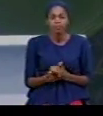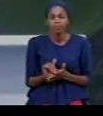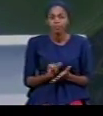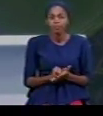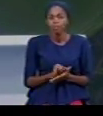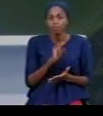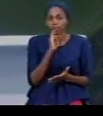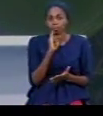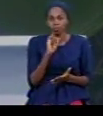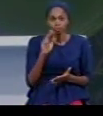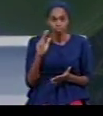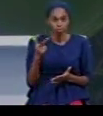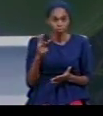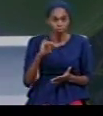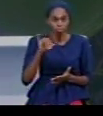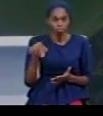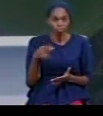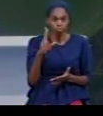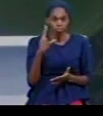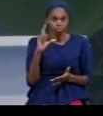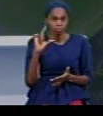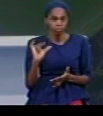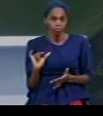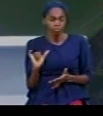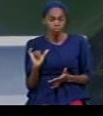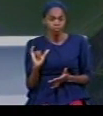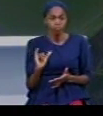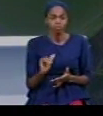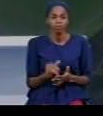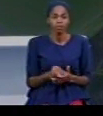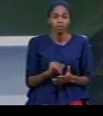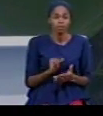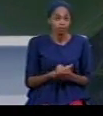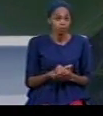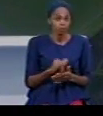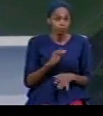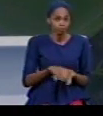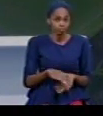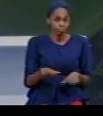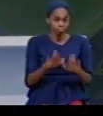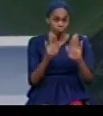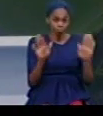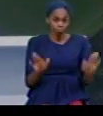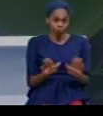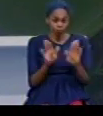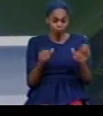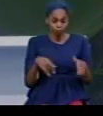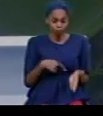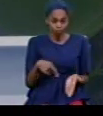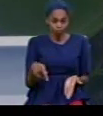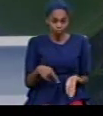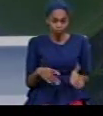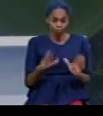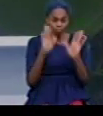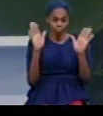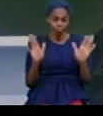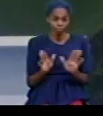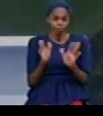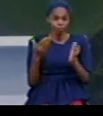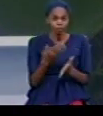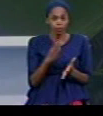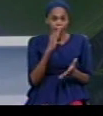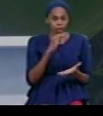of July, which is on a Sunday, there will be convert rally where all